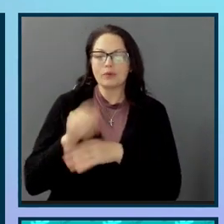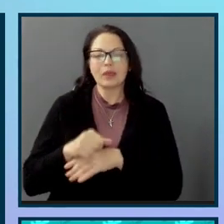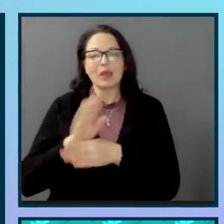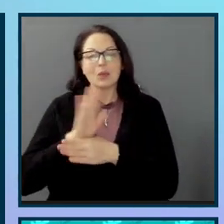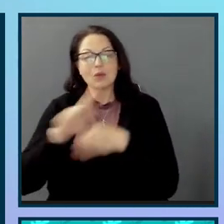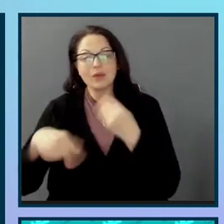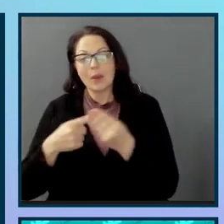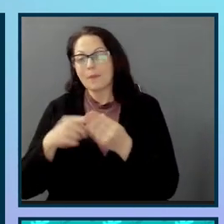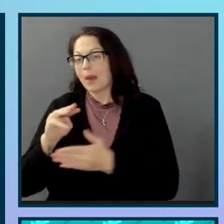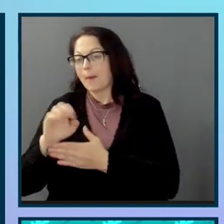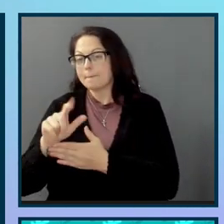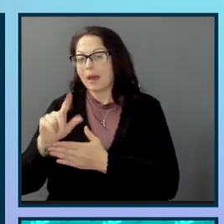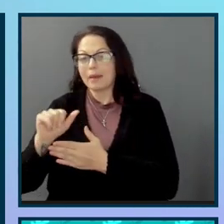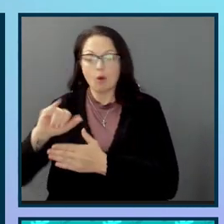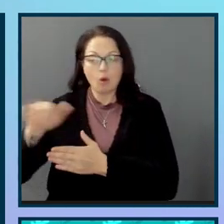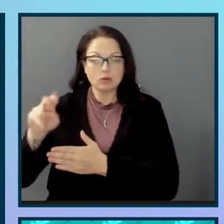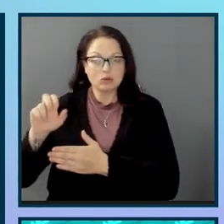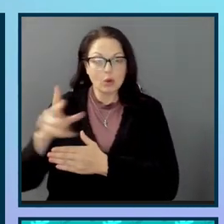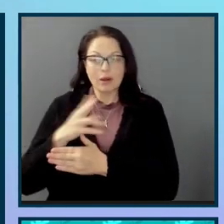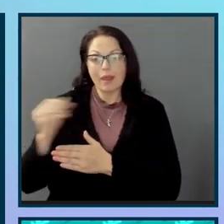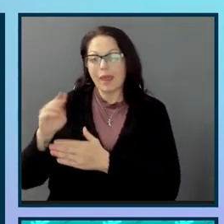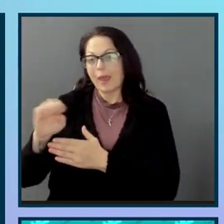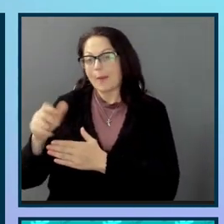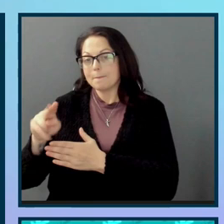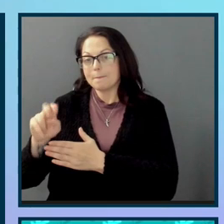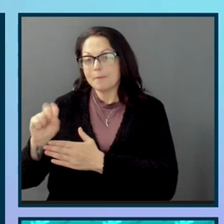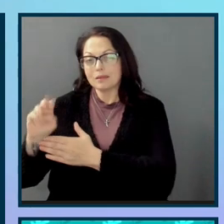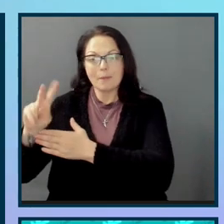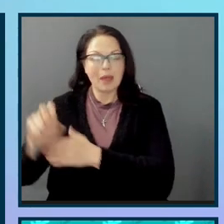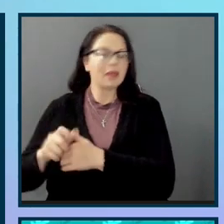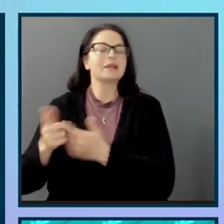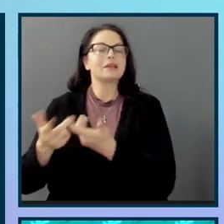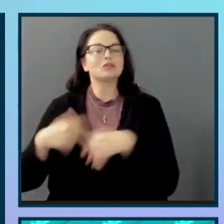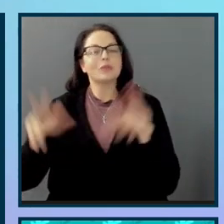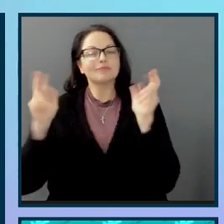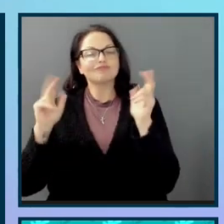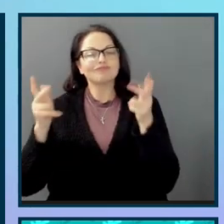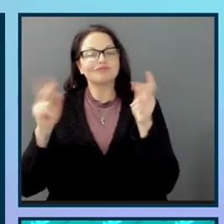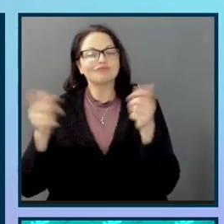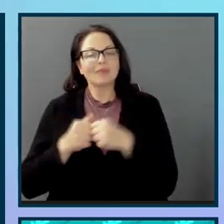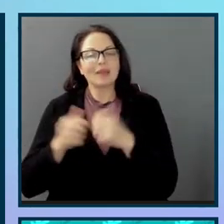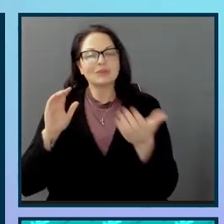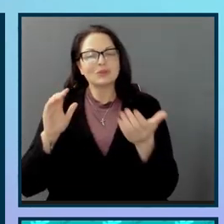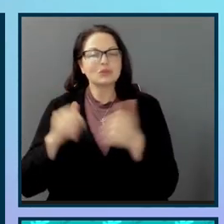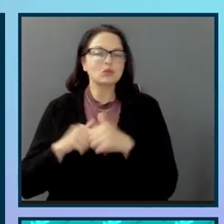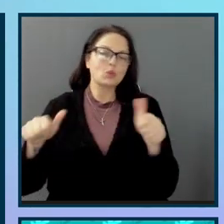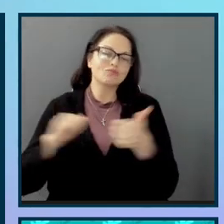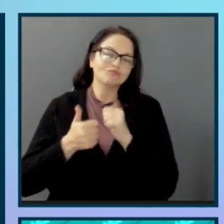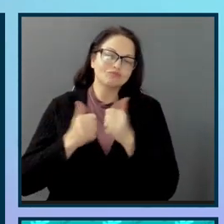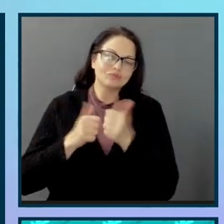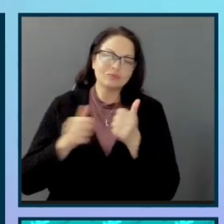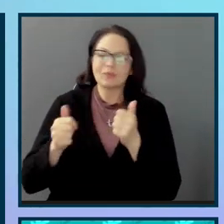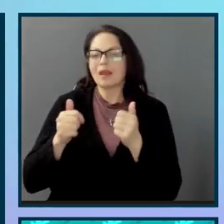Michael Jordan and Bugs Bunny teaming up to play basketball against aliens. Number two, it's a time capsule. The website